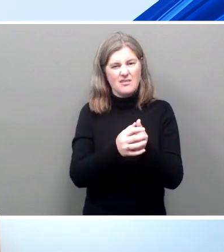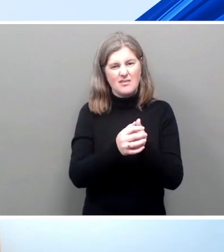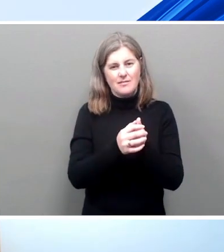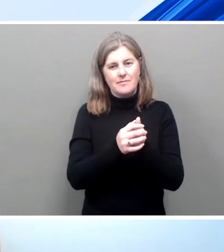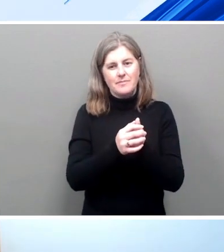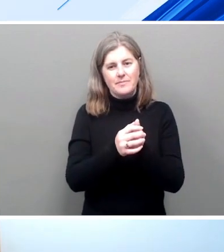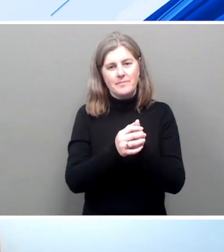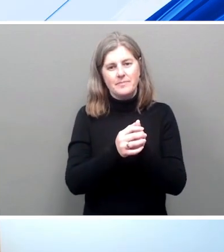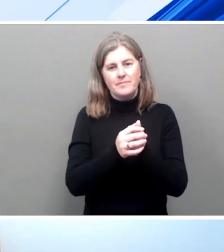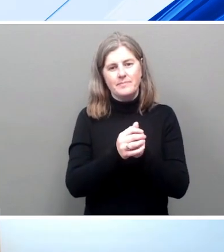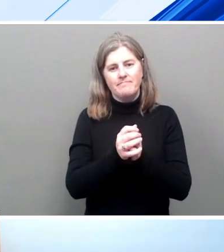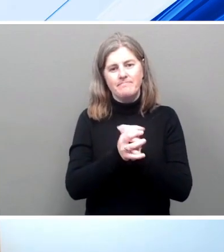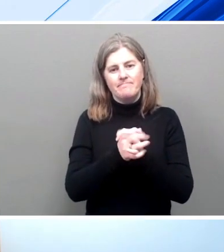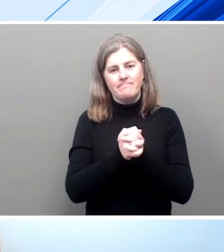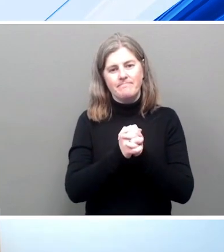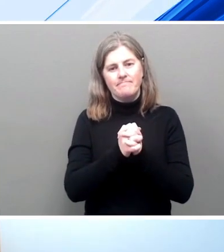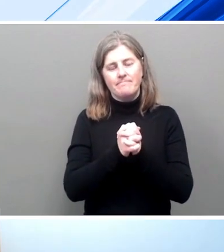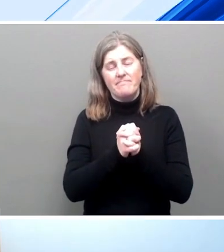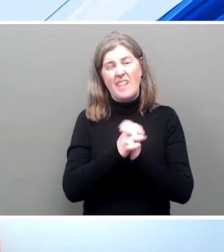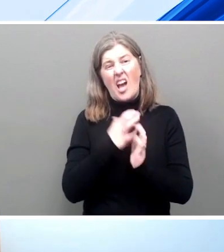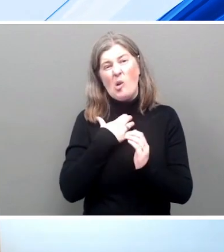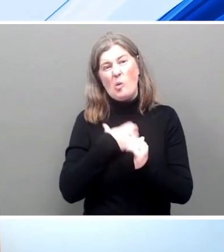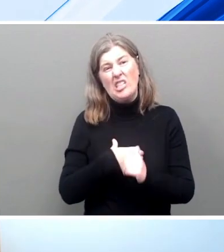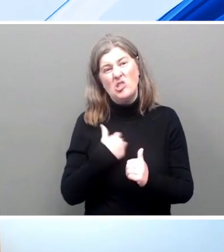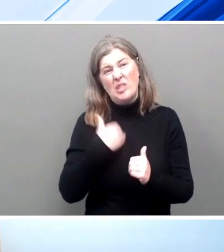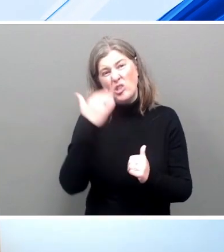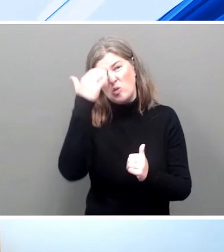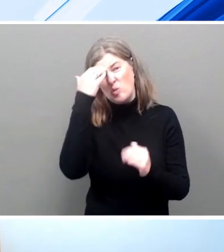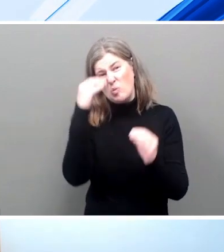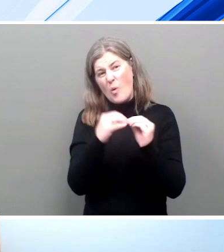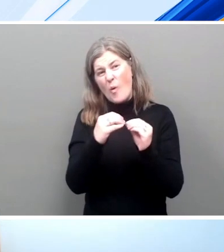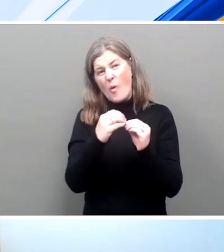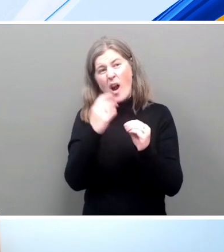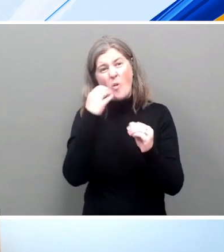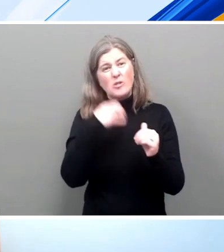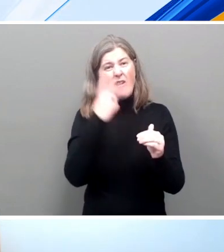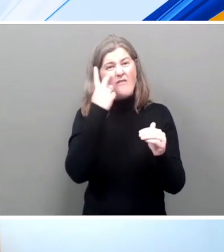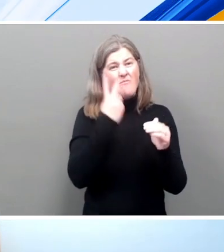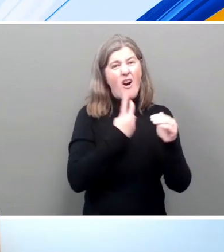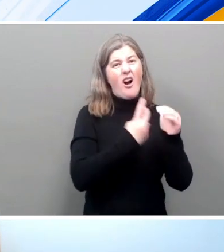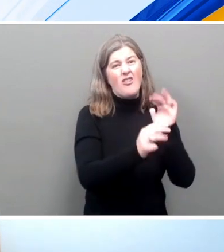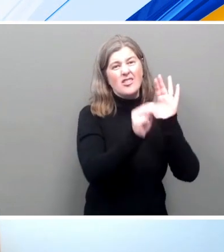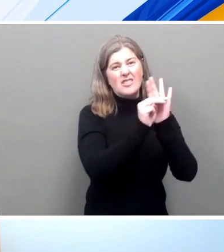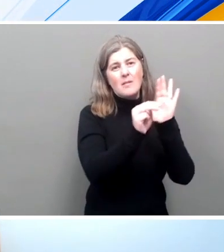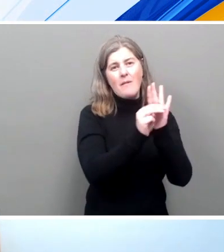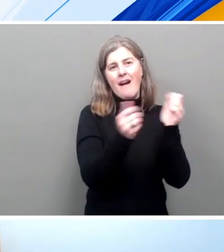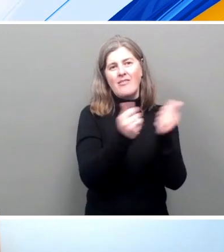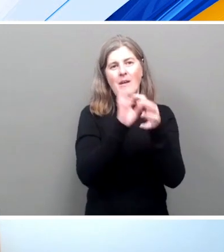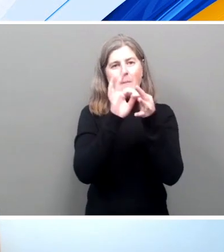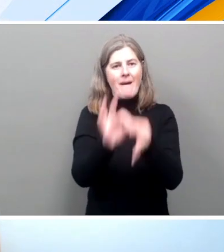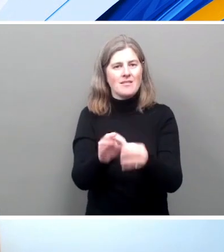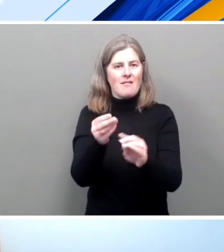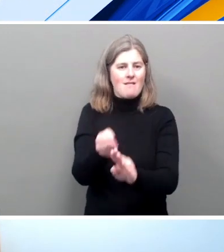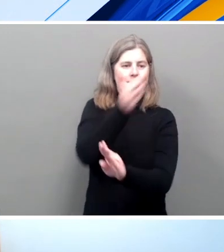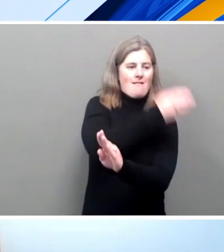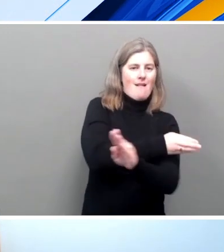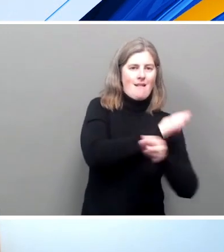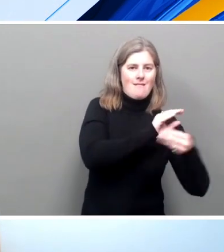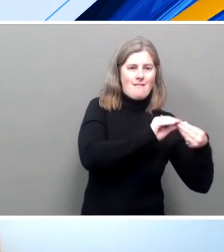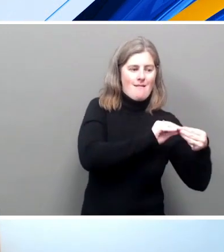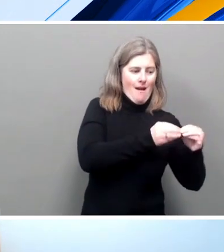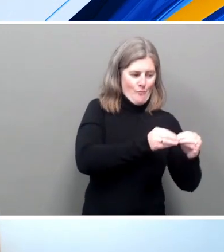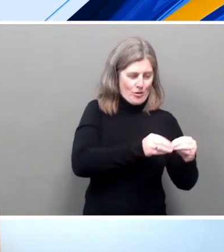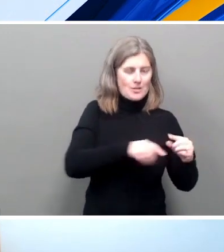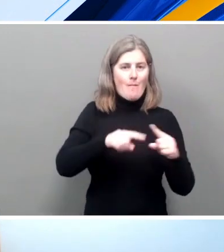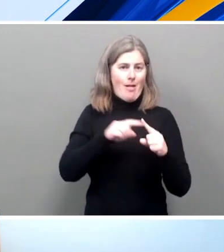I wish we knew more. I wish we had models that could plug in, but they're all based on numbers. They're all based on assumptions about